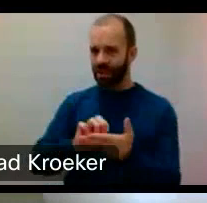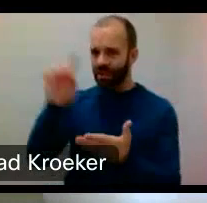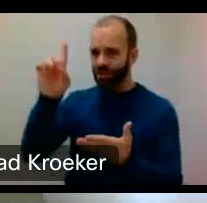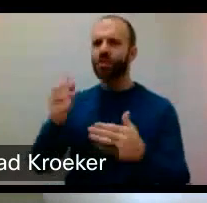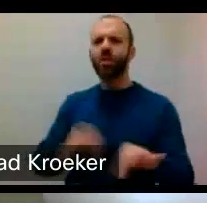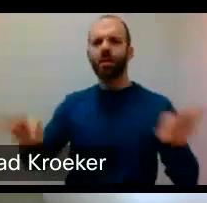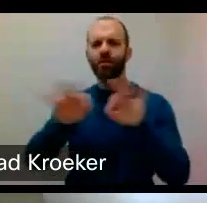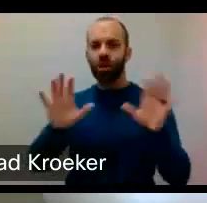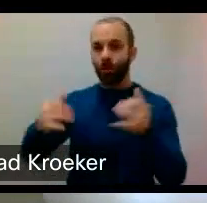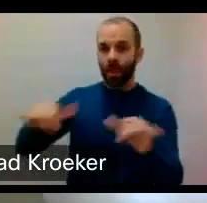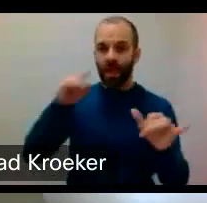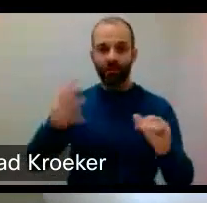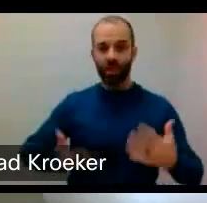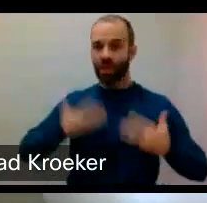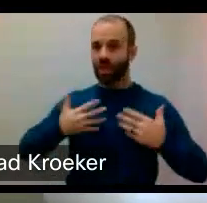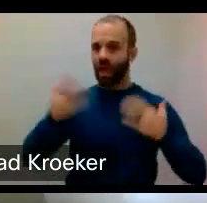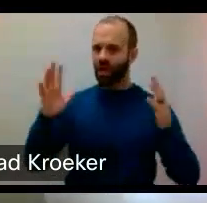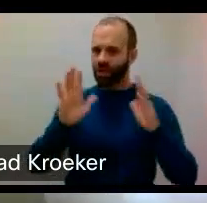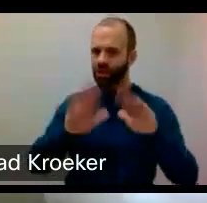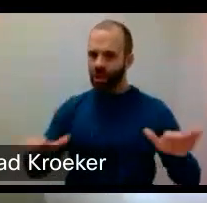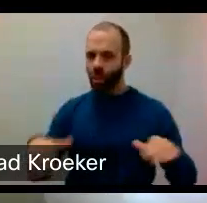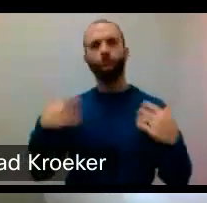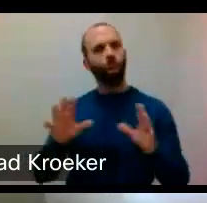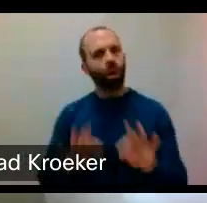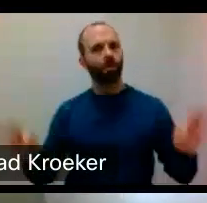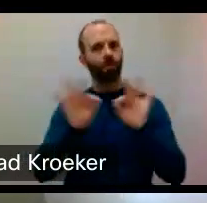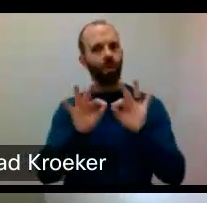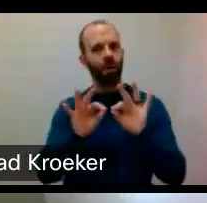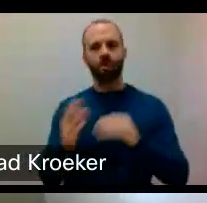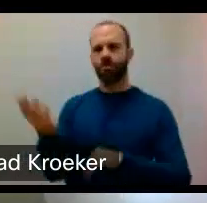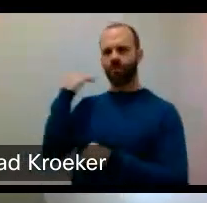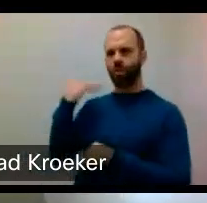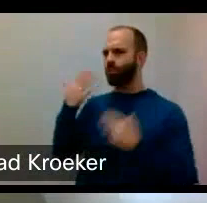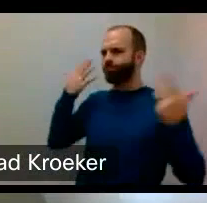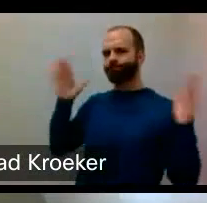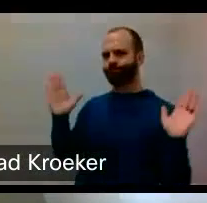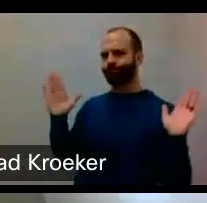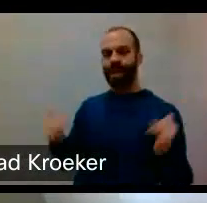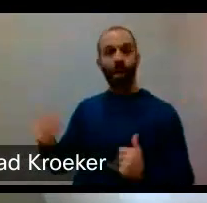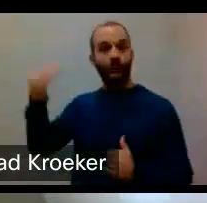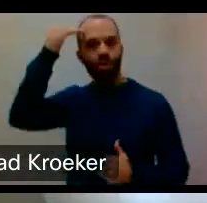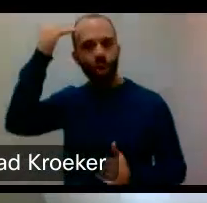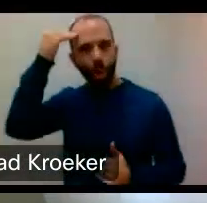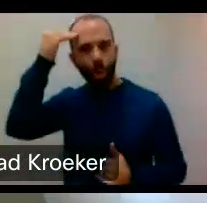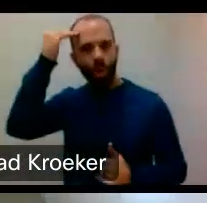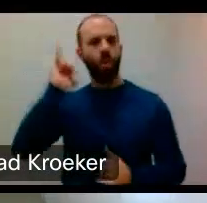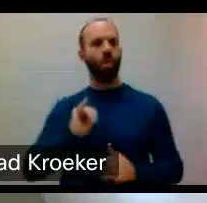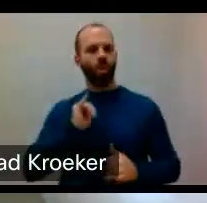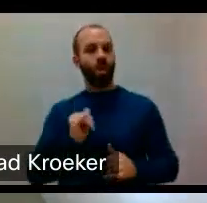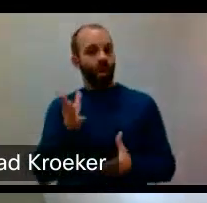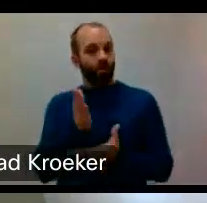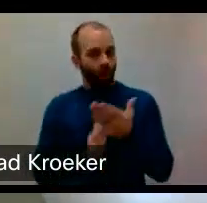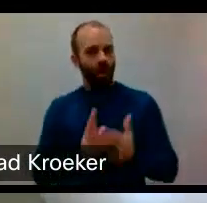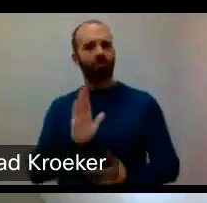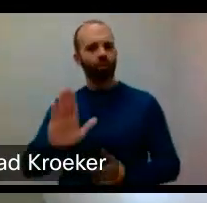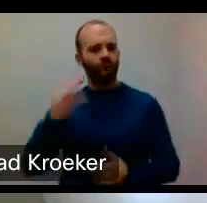for young children. This is something that you didn't know before. Now you know it, so it's part of your knowledge, but